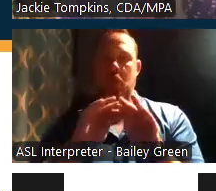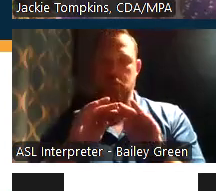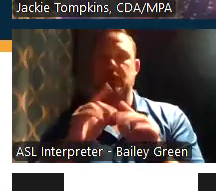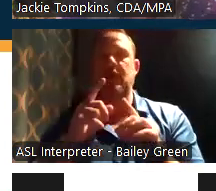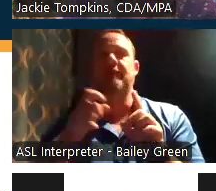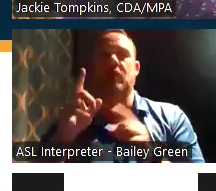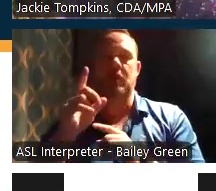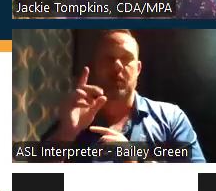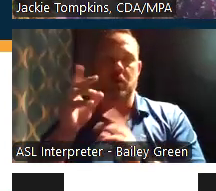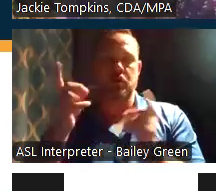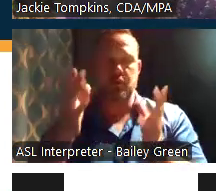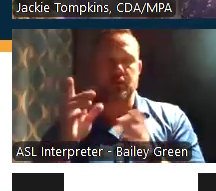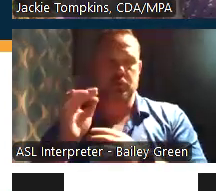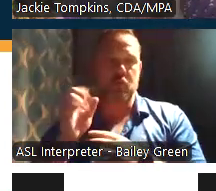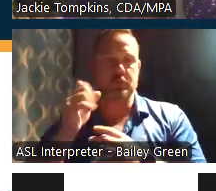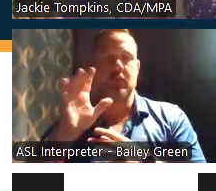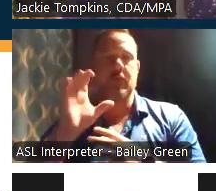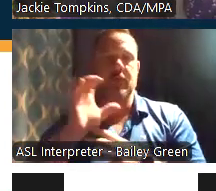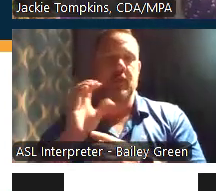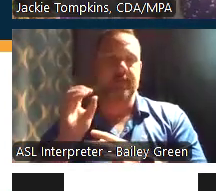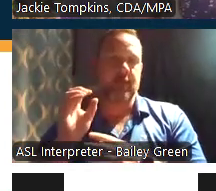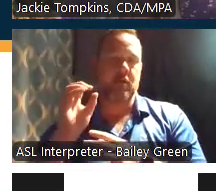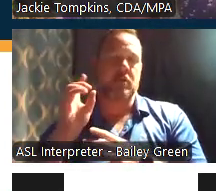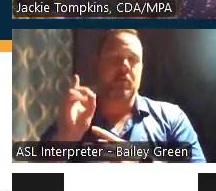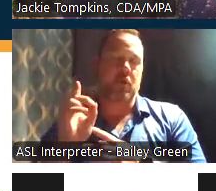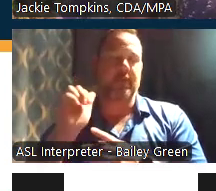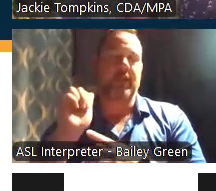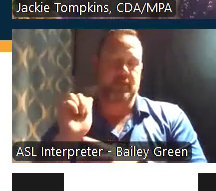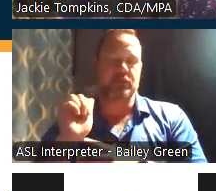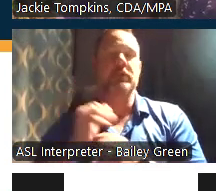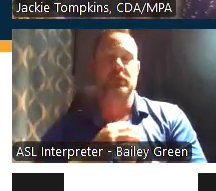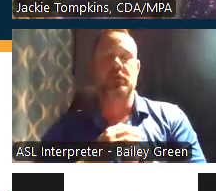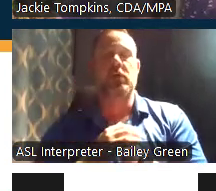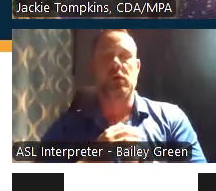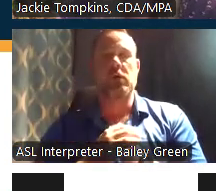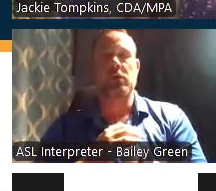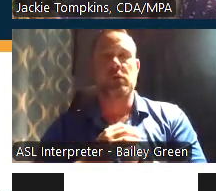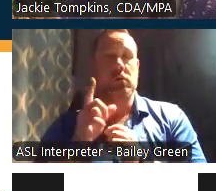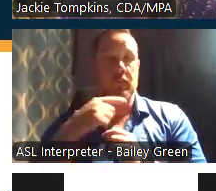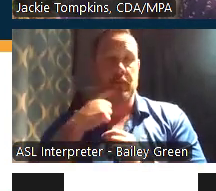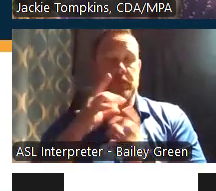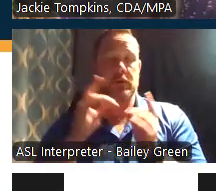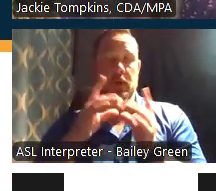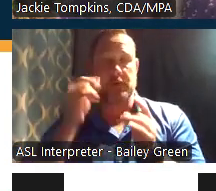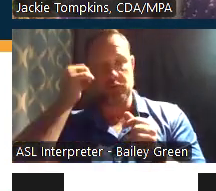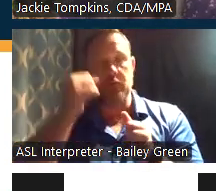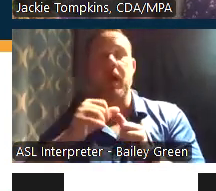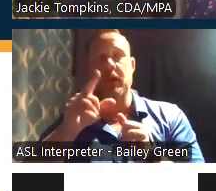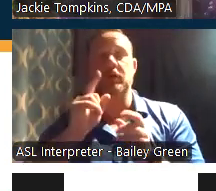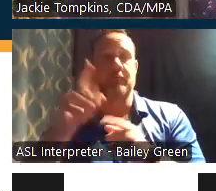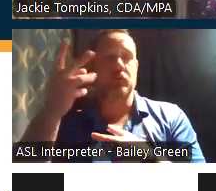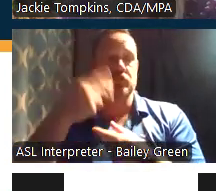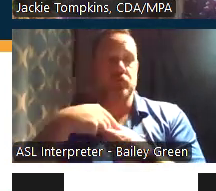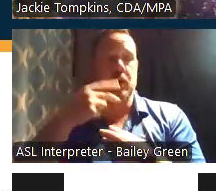Director DeMorris from the California Department on Aging. With regards to public comment, as a reminder, if you are joining